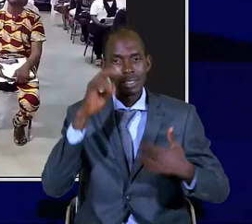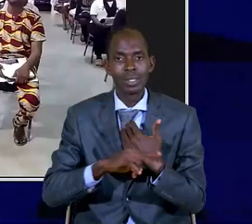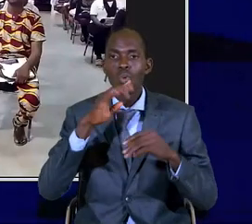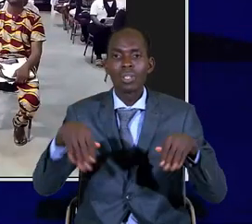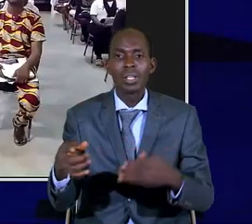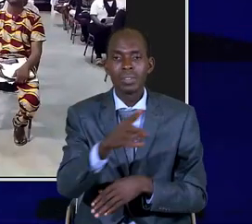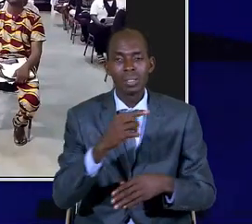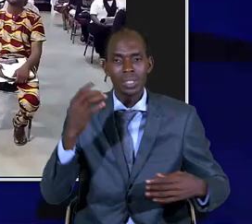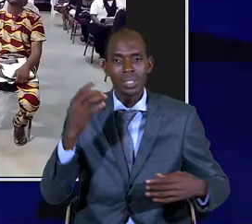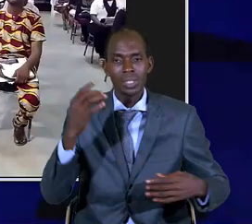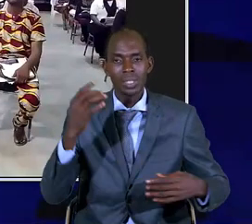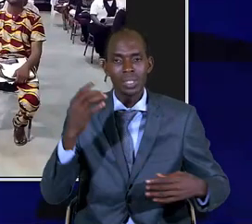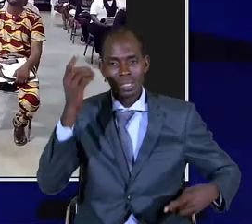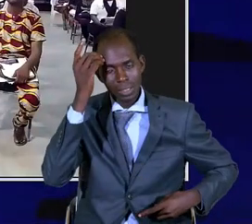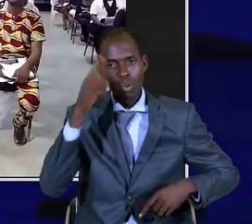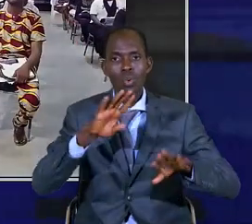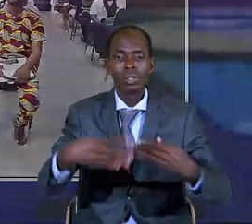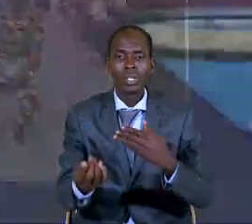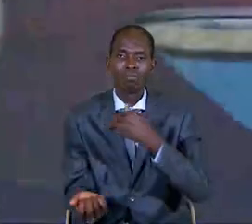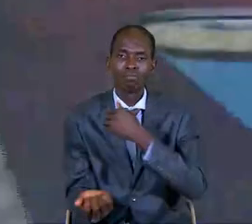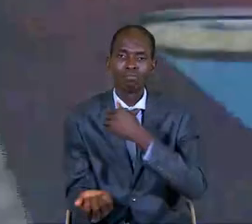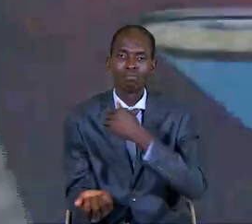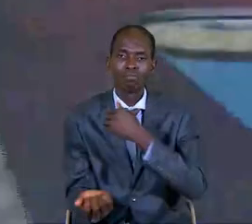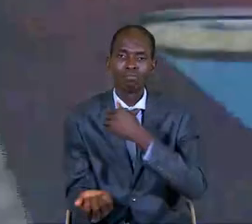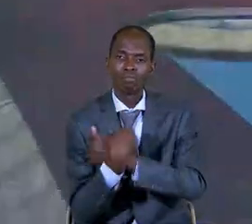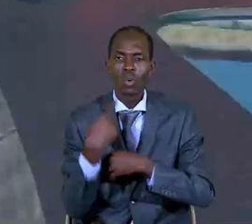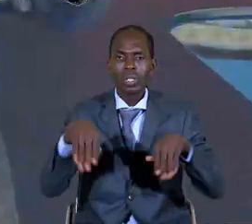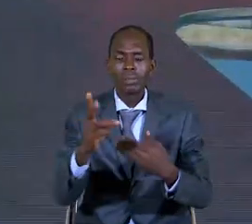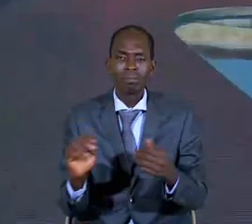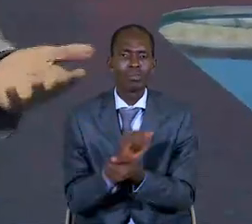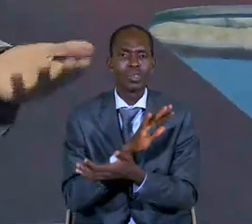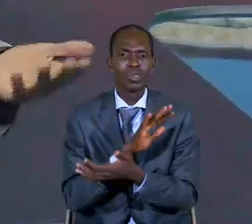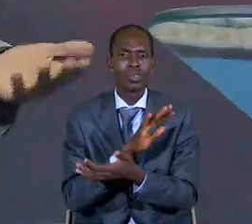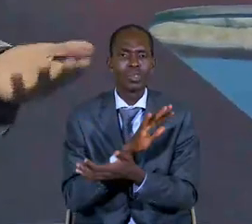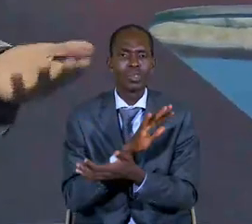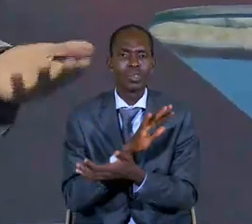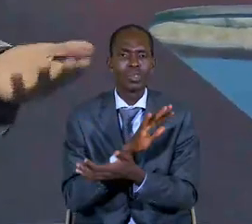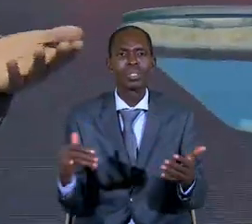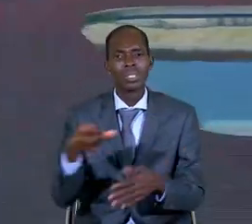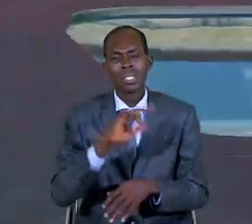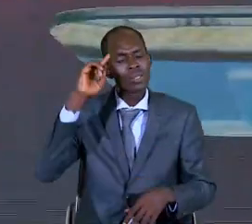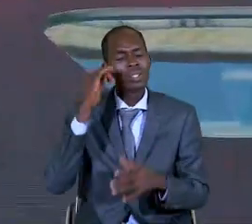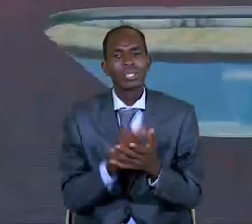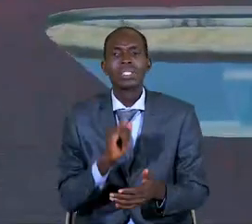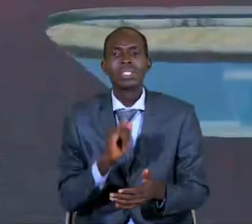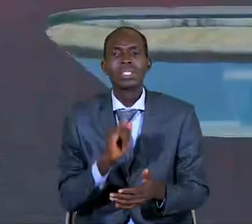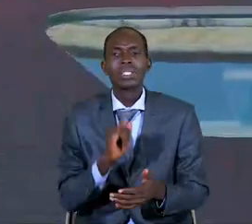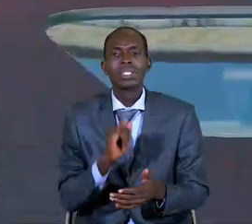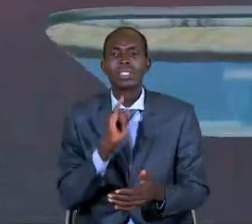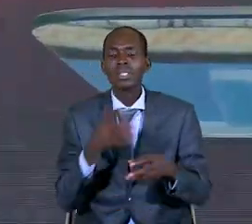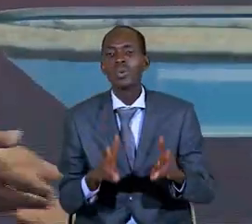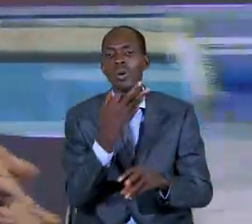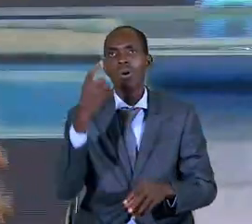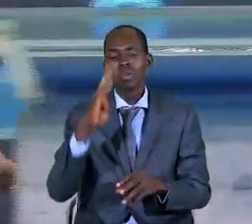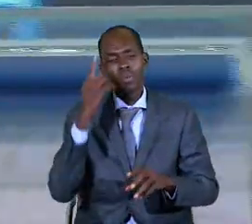who gave them defeat, who gave them destruction. They said that's the will of God for them. They